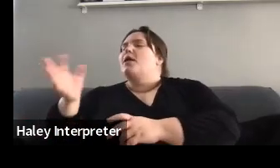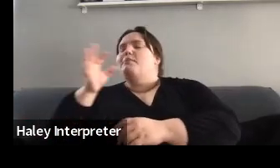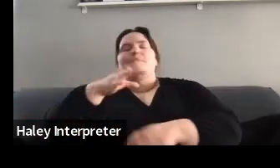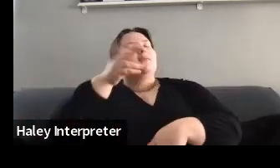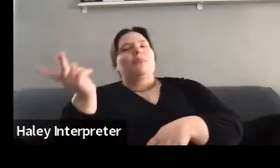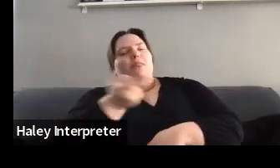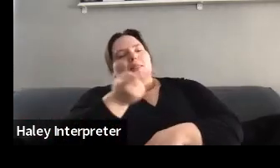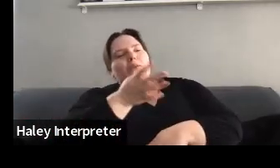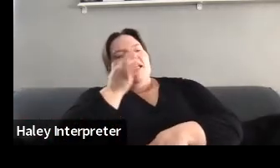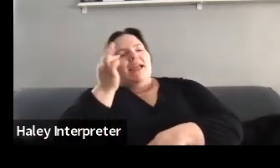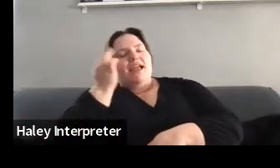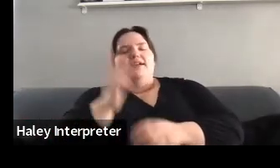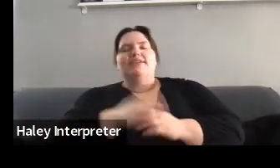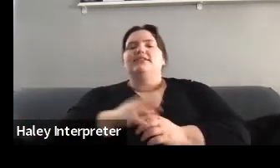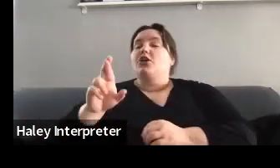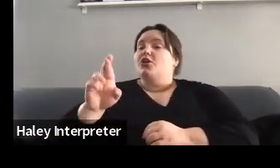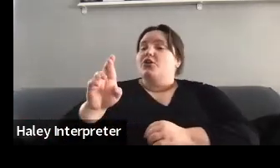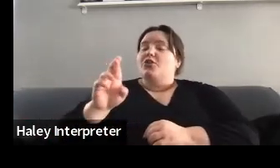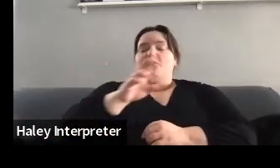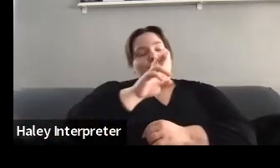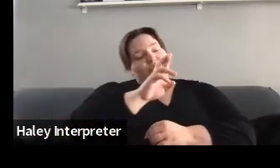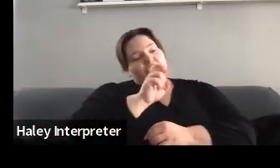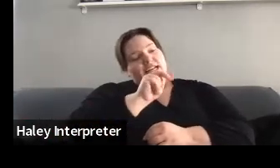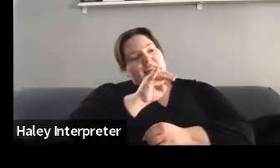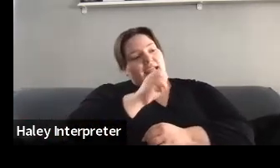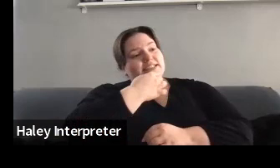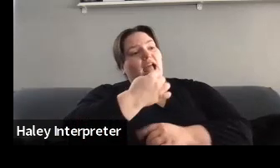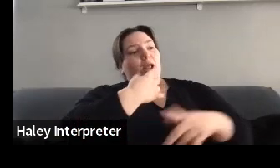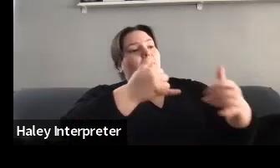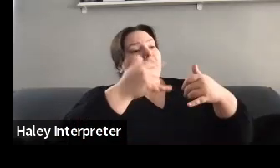And Renee says she's got a playful lab. Mm-hmm.